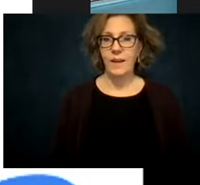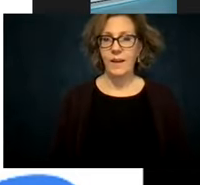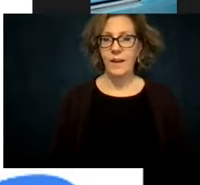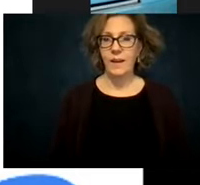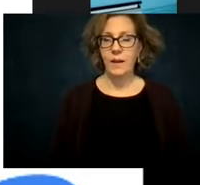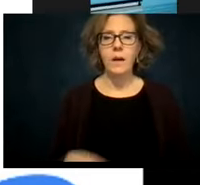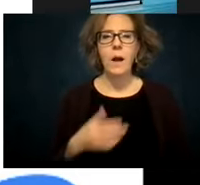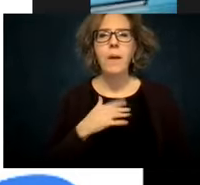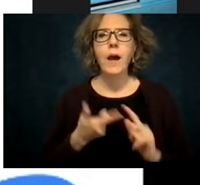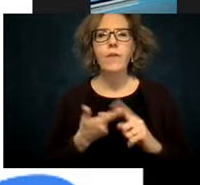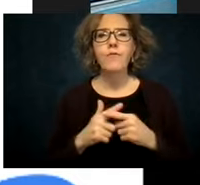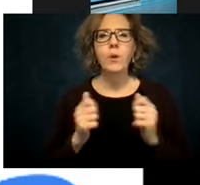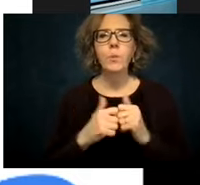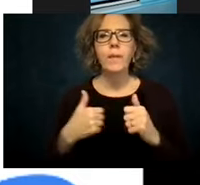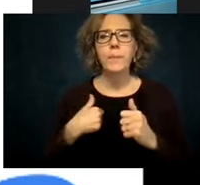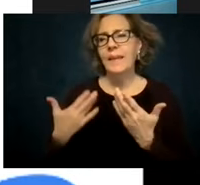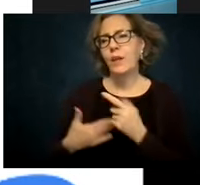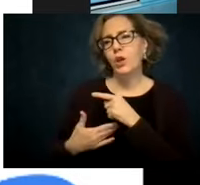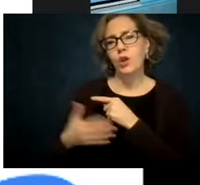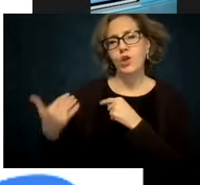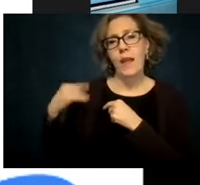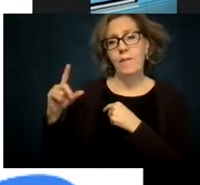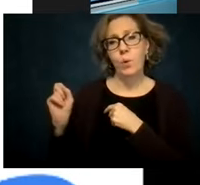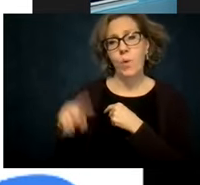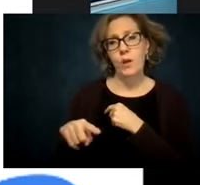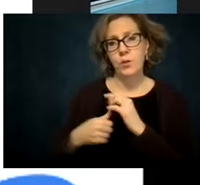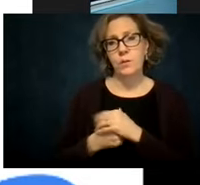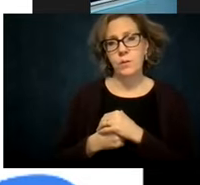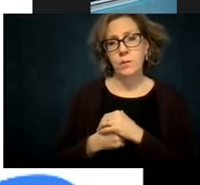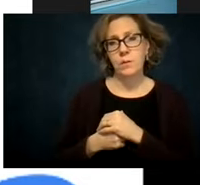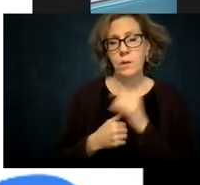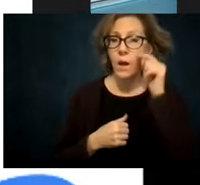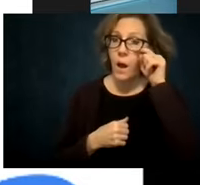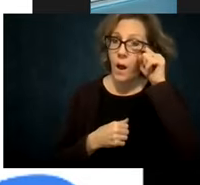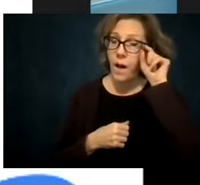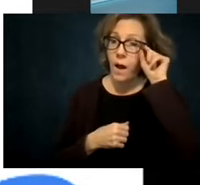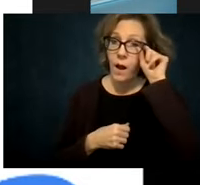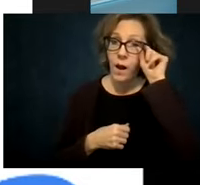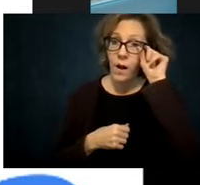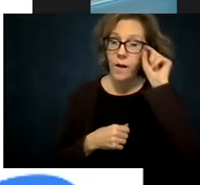to me, she has a question. The one I told you I wanted to start self-advocacy, she has a question.